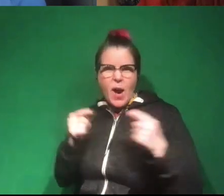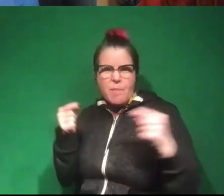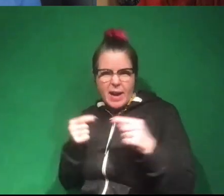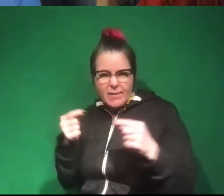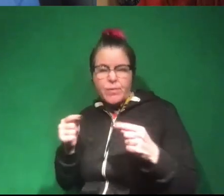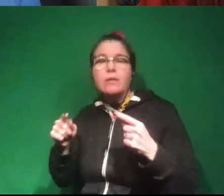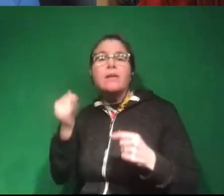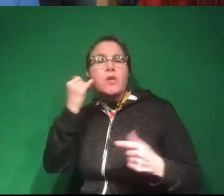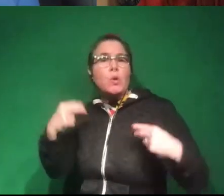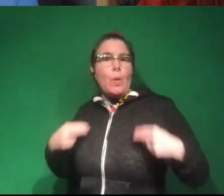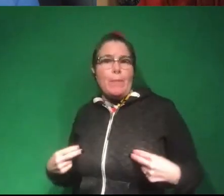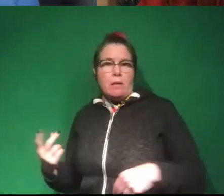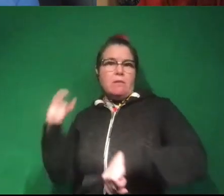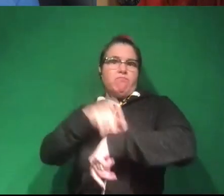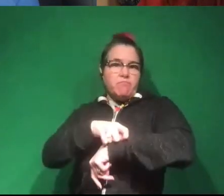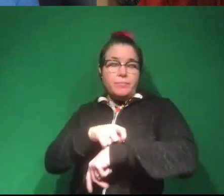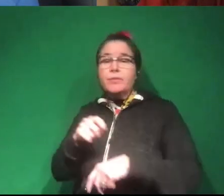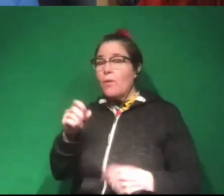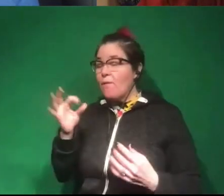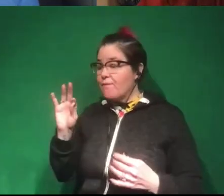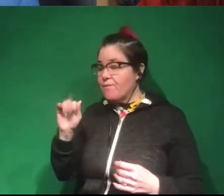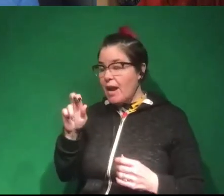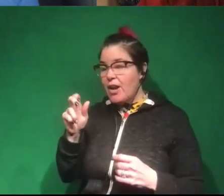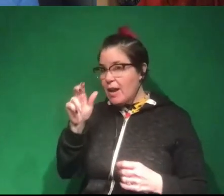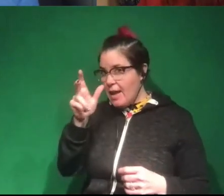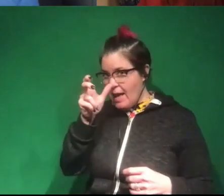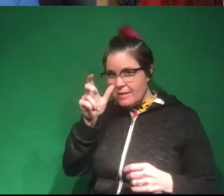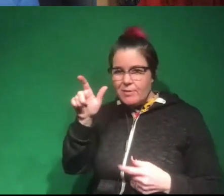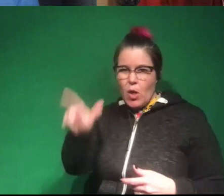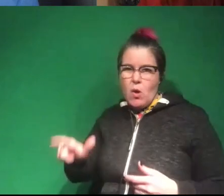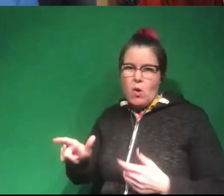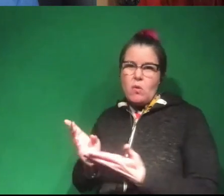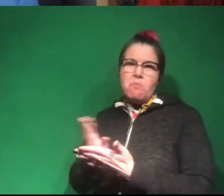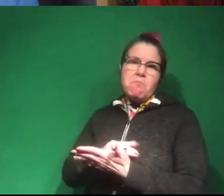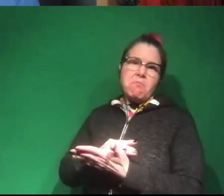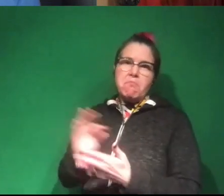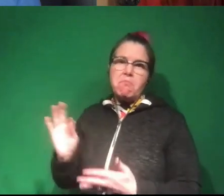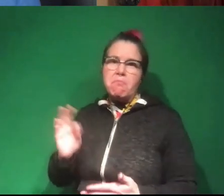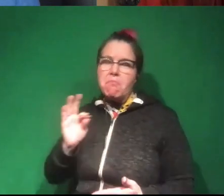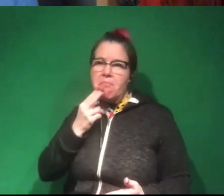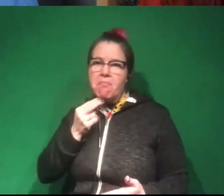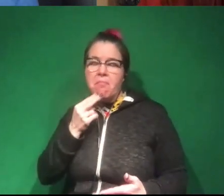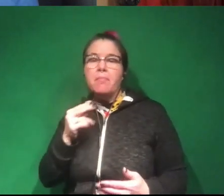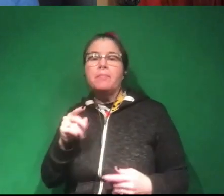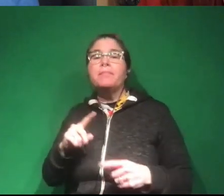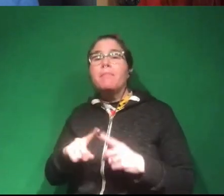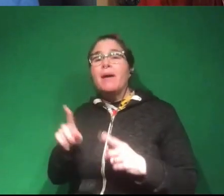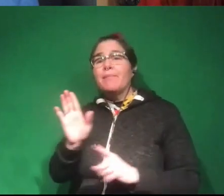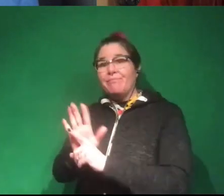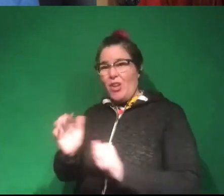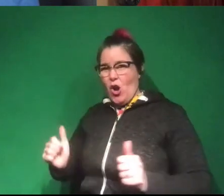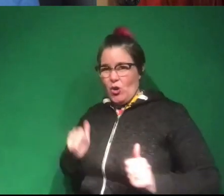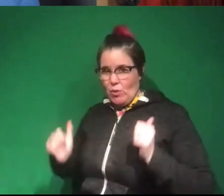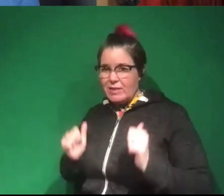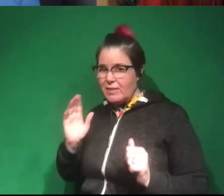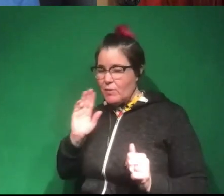it. And fire ants are generally pretty low on that scale, but fire ants, the aggressive nature, you're going to get a lot